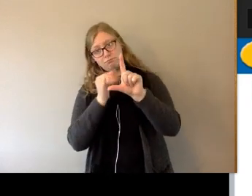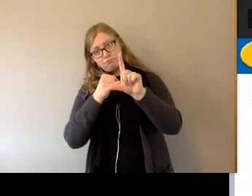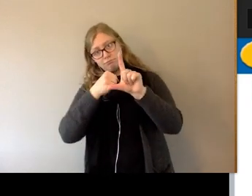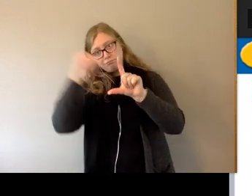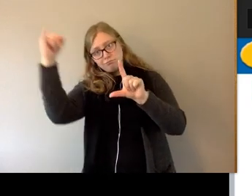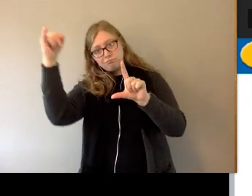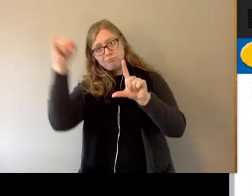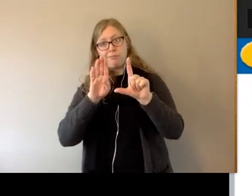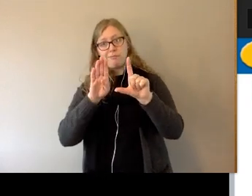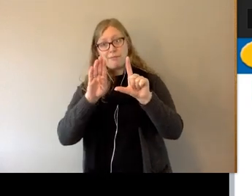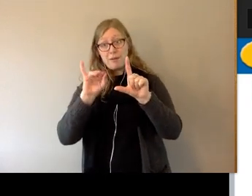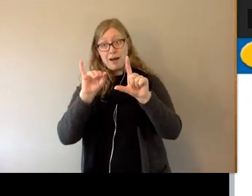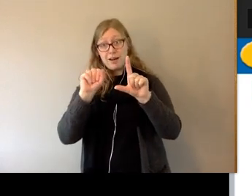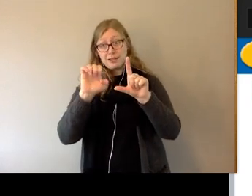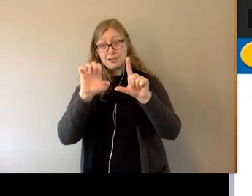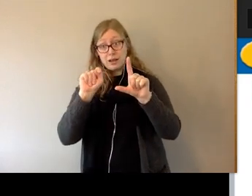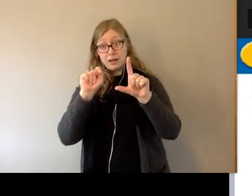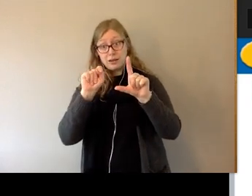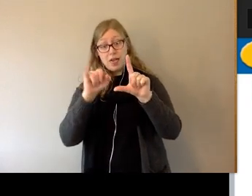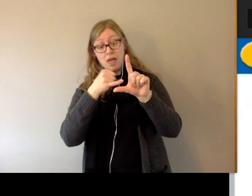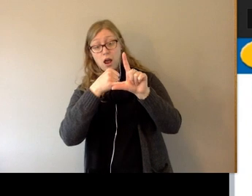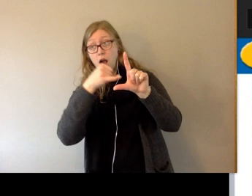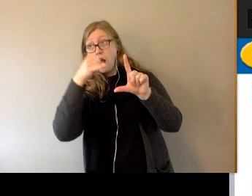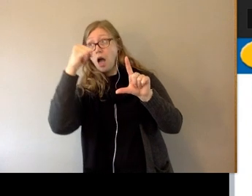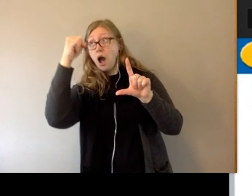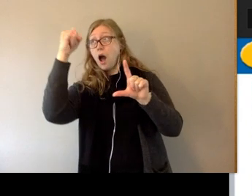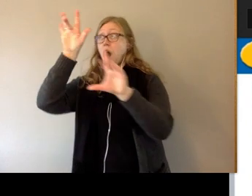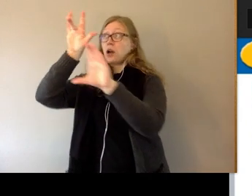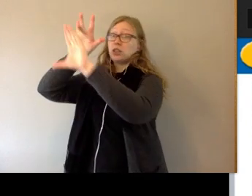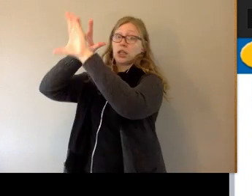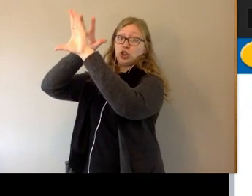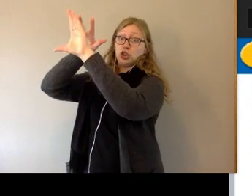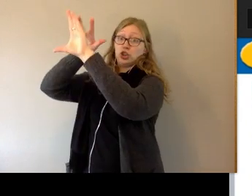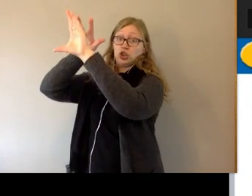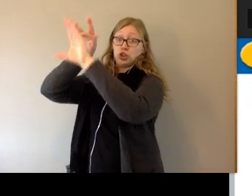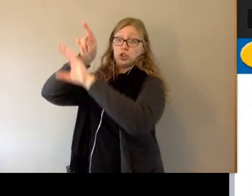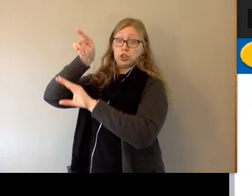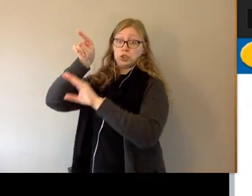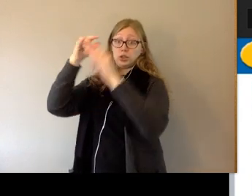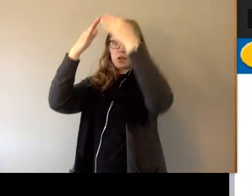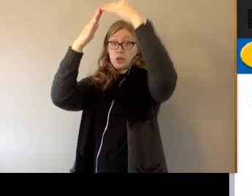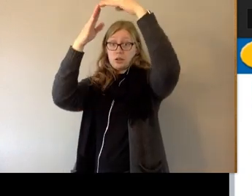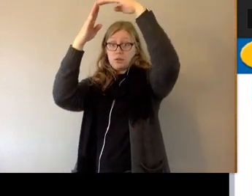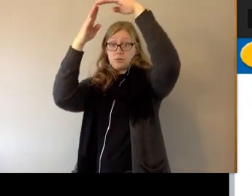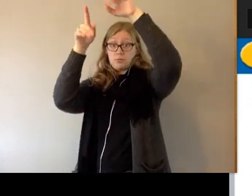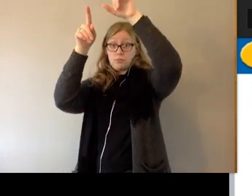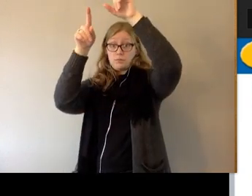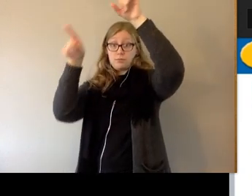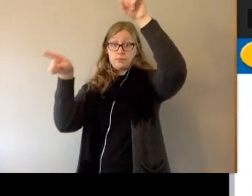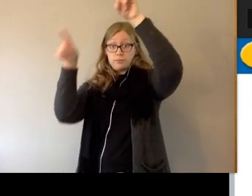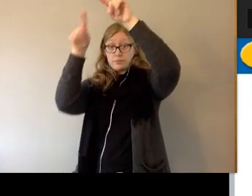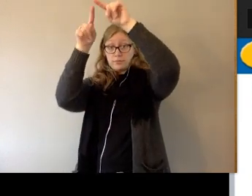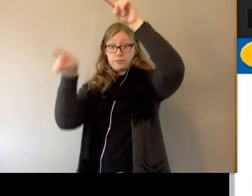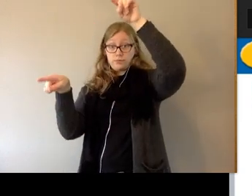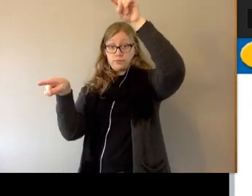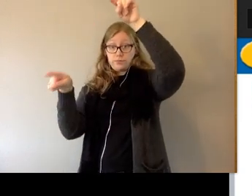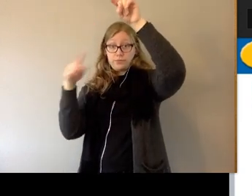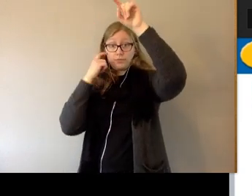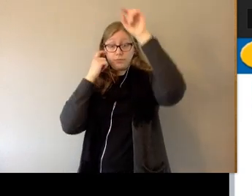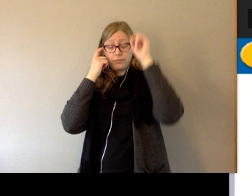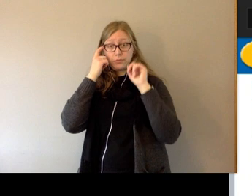that bisects the angle hits the other side of the triangle, that it splits it into two parts that are proportional in the